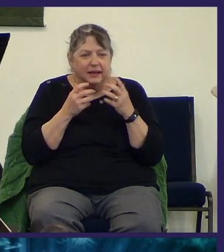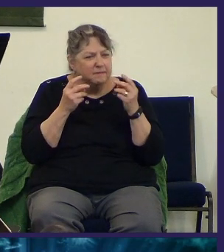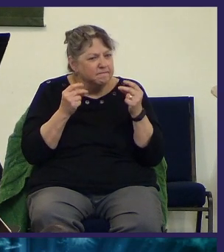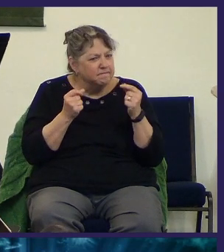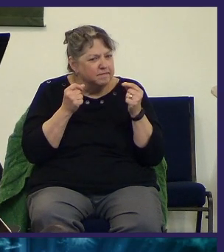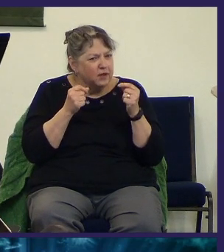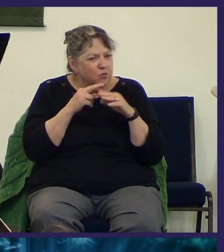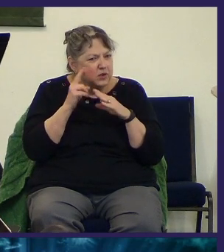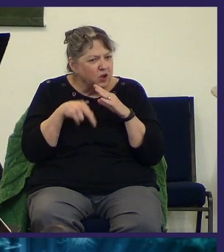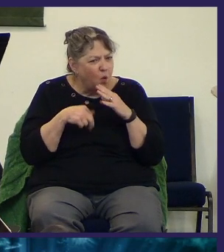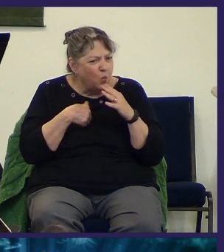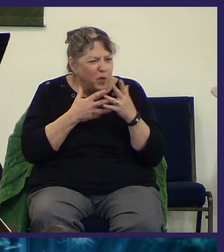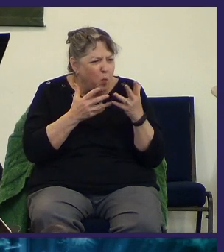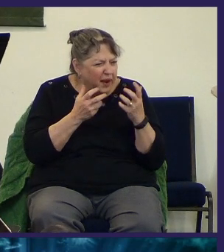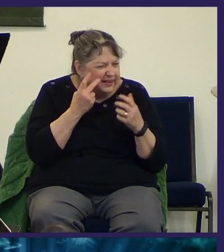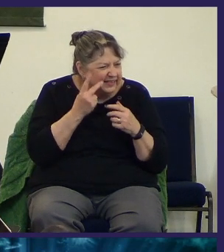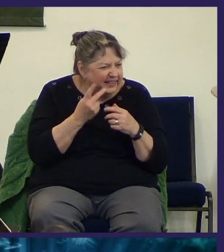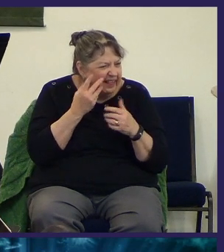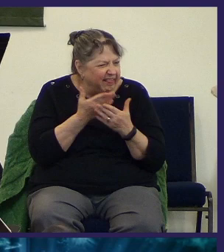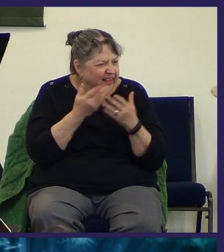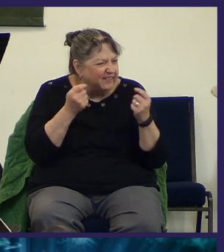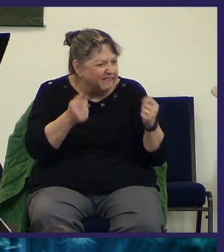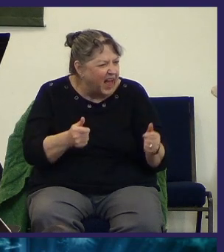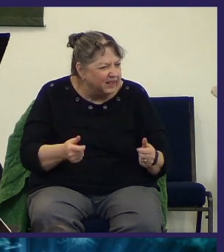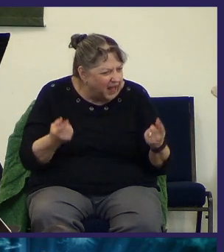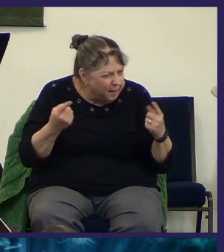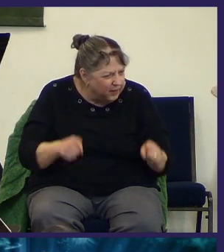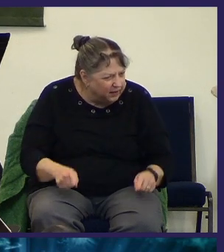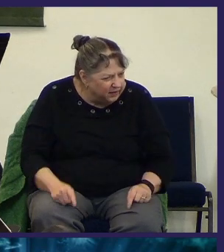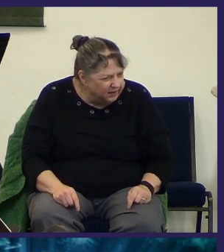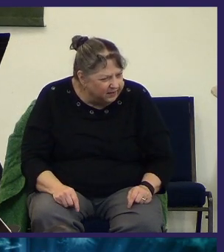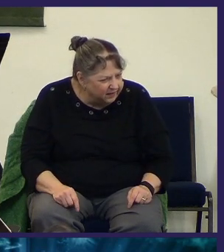we want to see things happen immediately